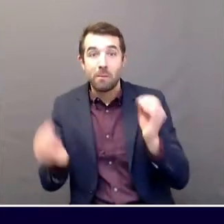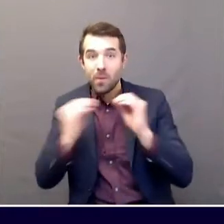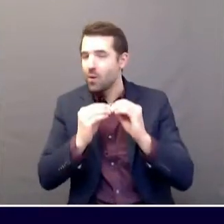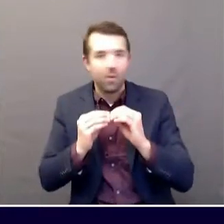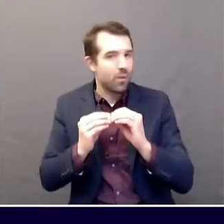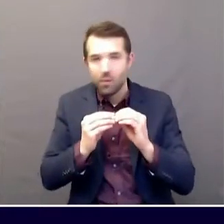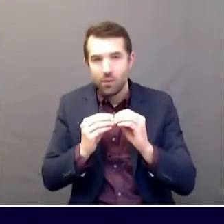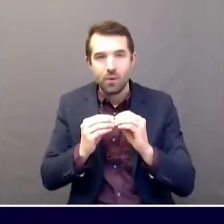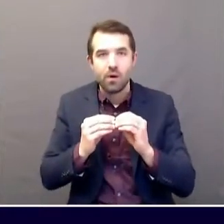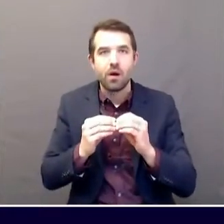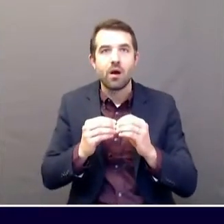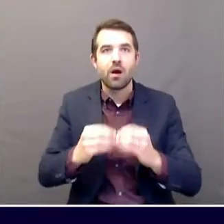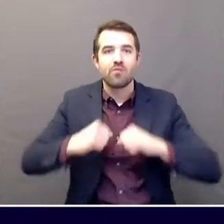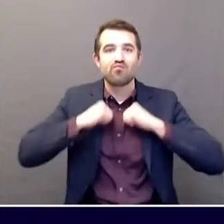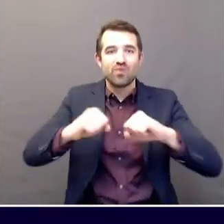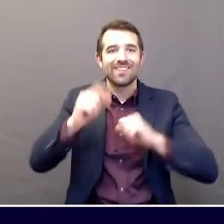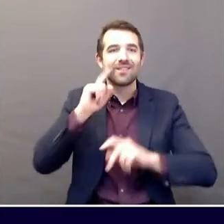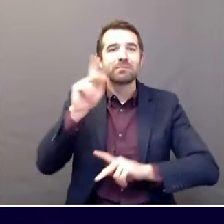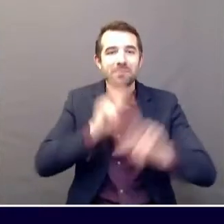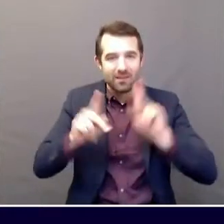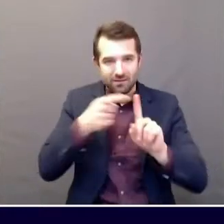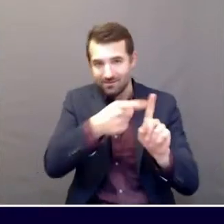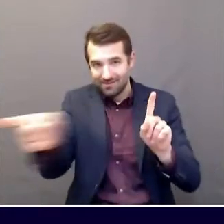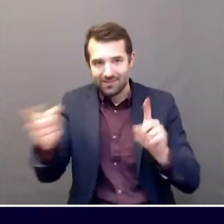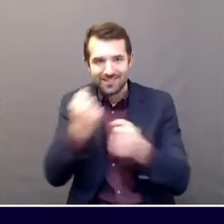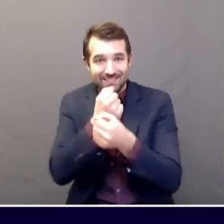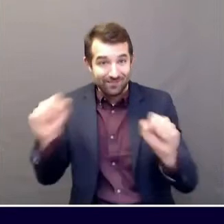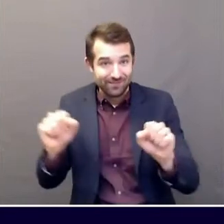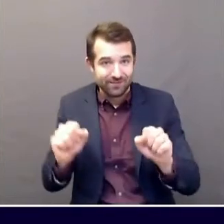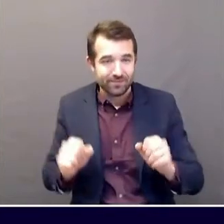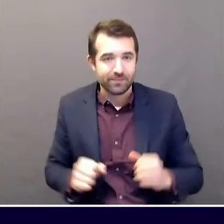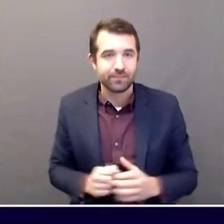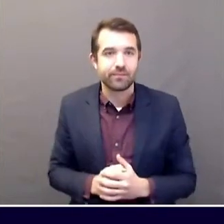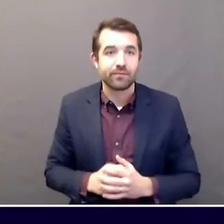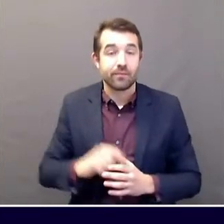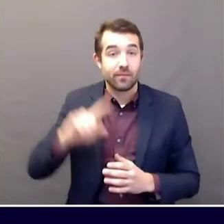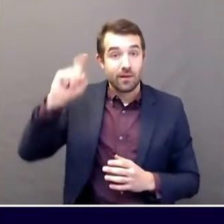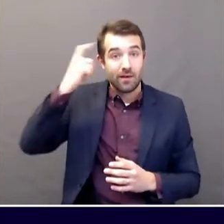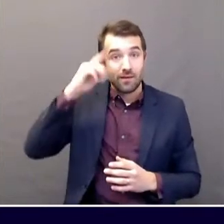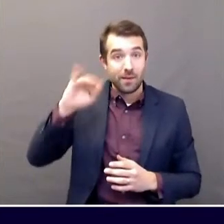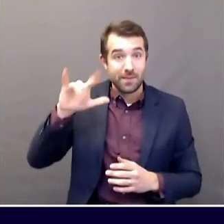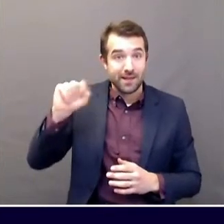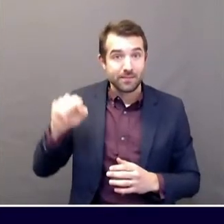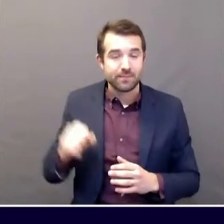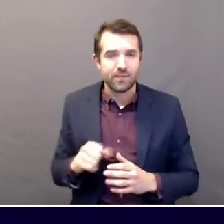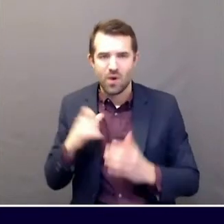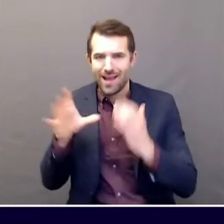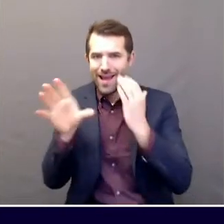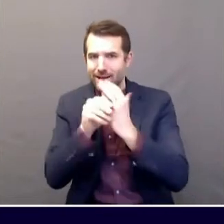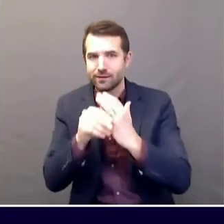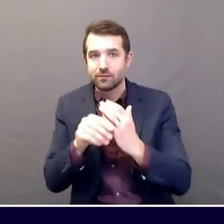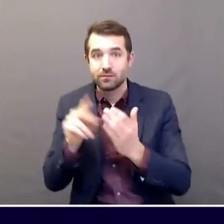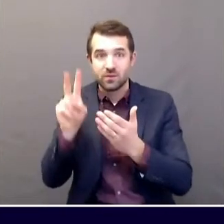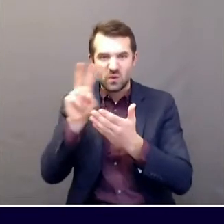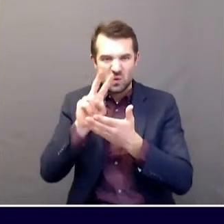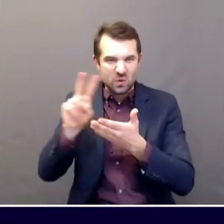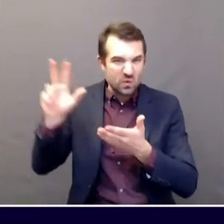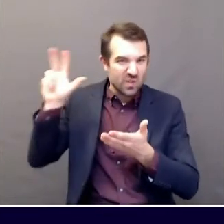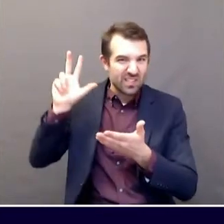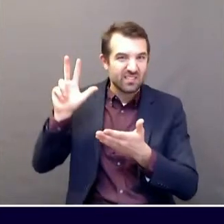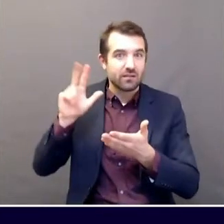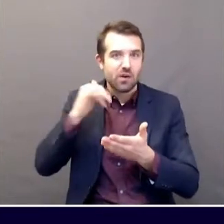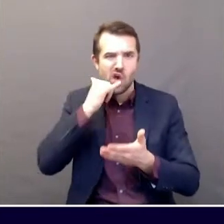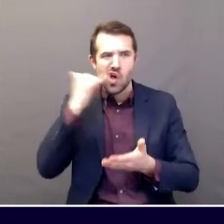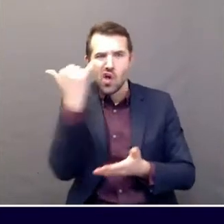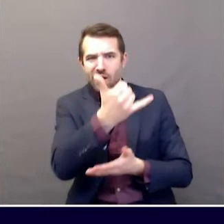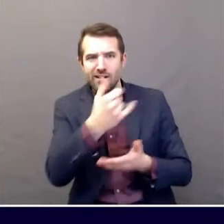Maybe I could add, I think, because I was on a call a couple of weeks ago under the previous administration where it was suggested, in fact, Secretary Azar